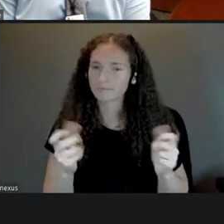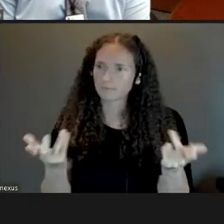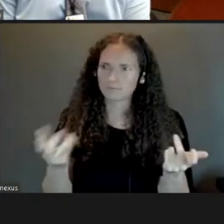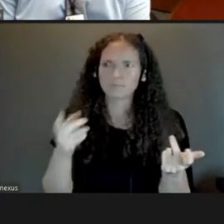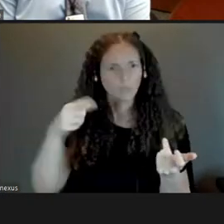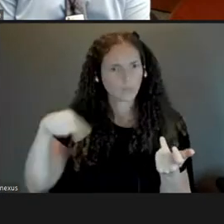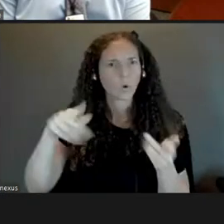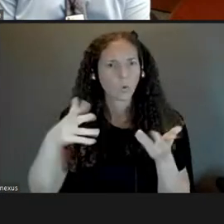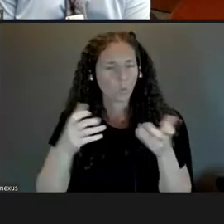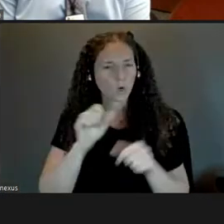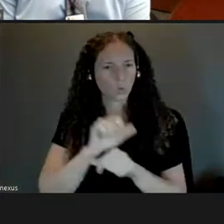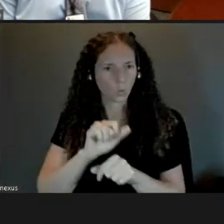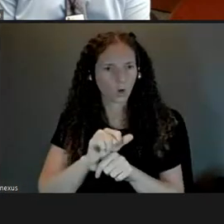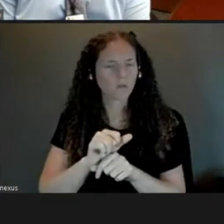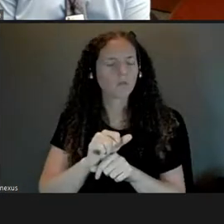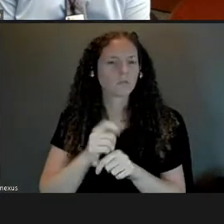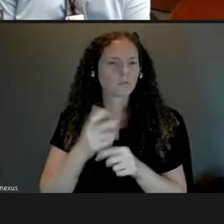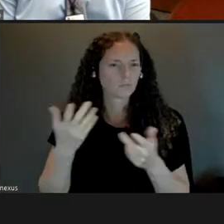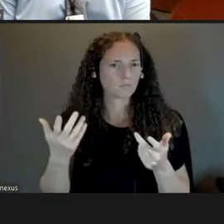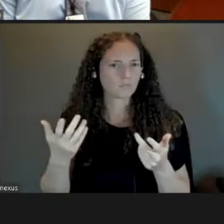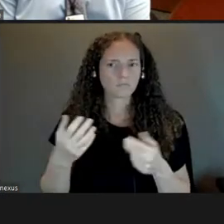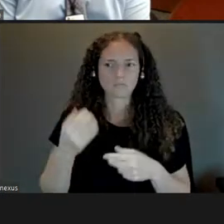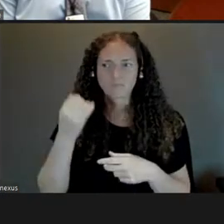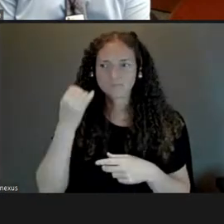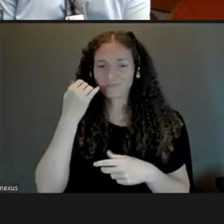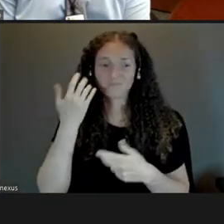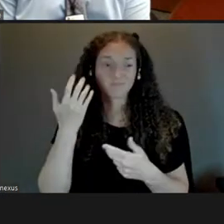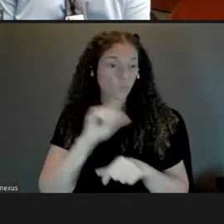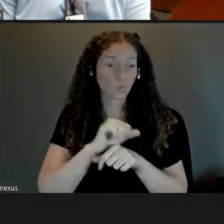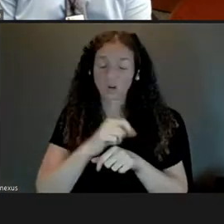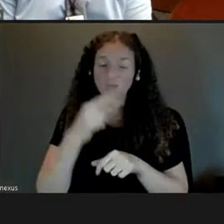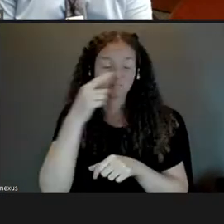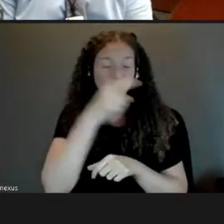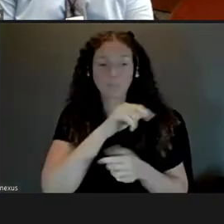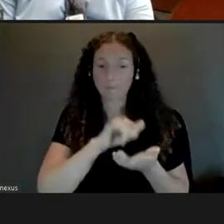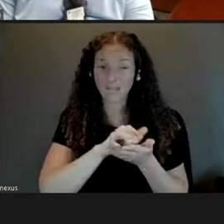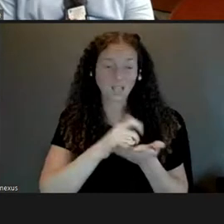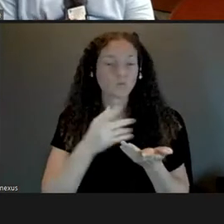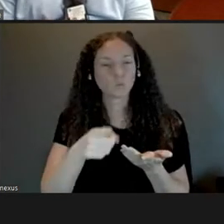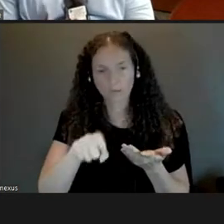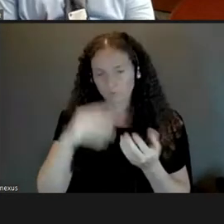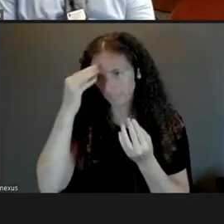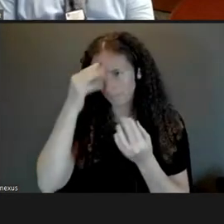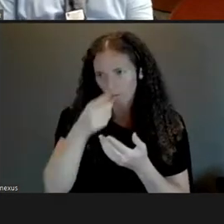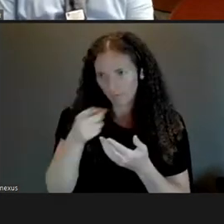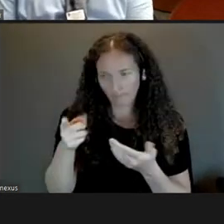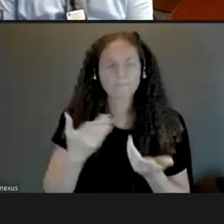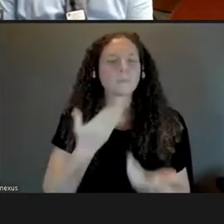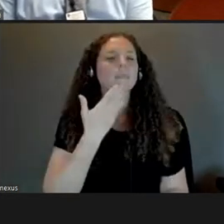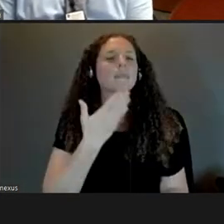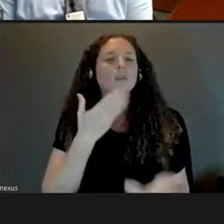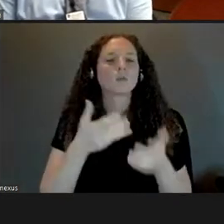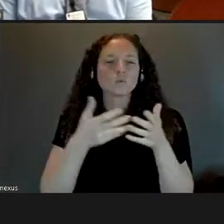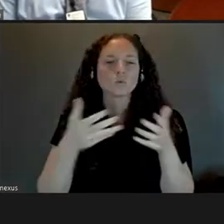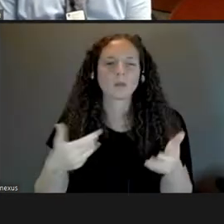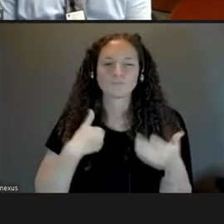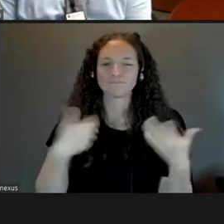want to get to work if they are in Manhattan. So think about that too. Again, thank you very much. I'm